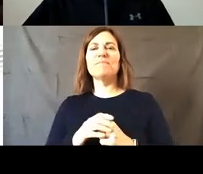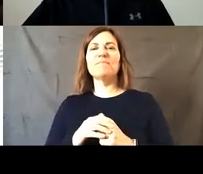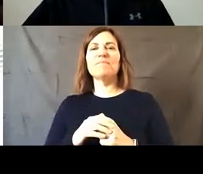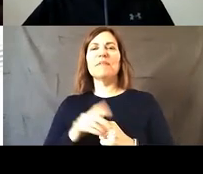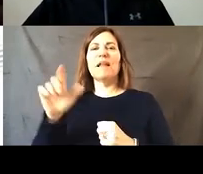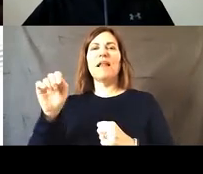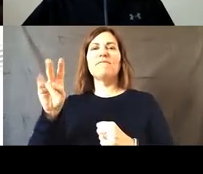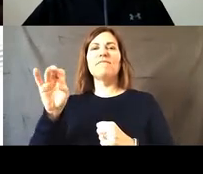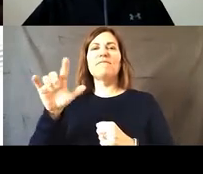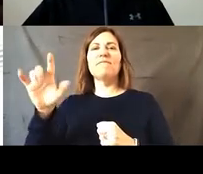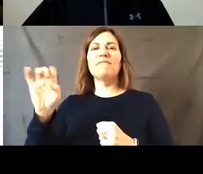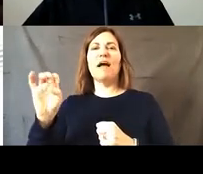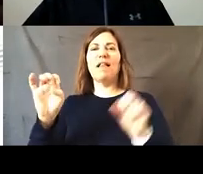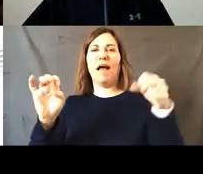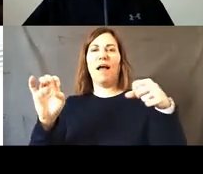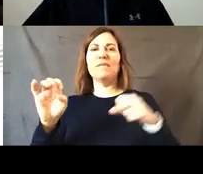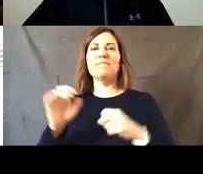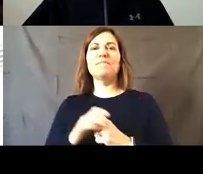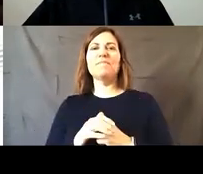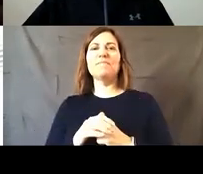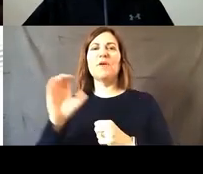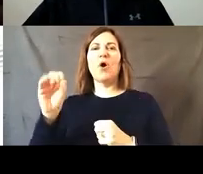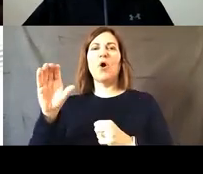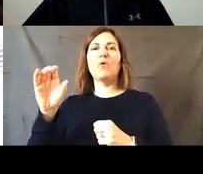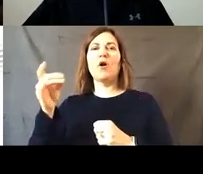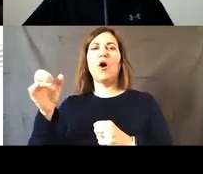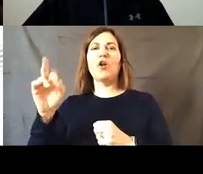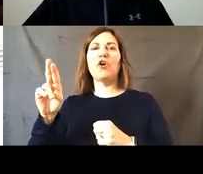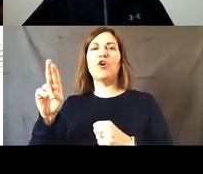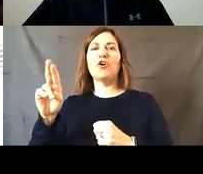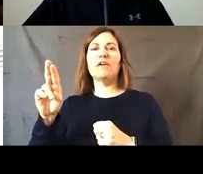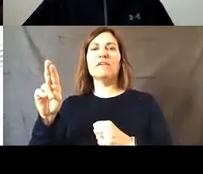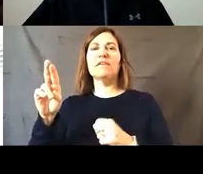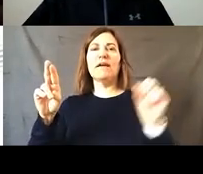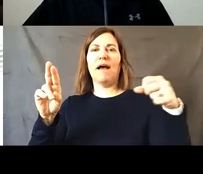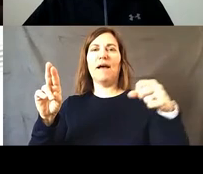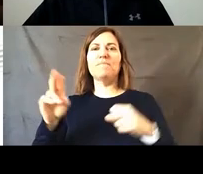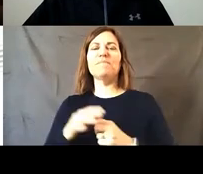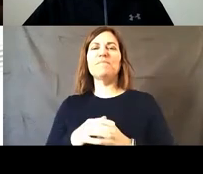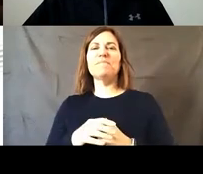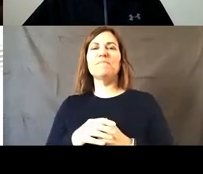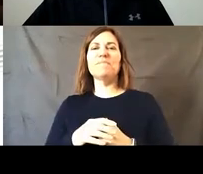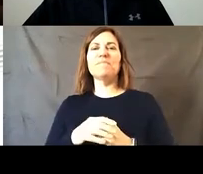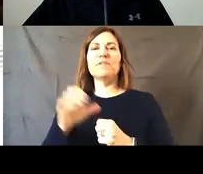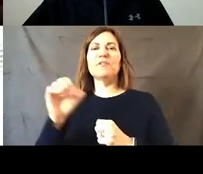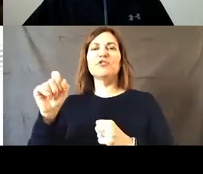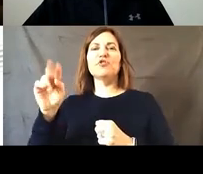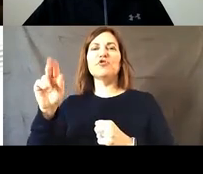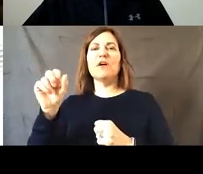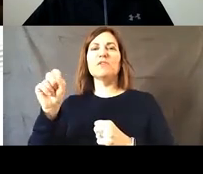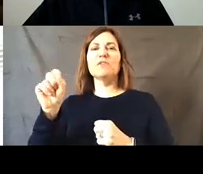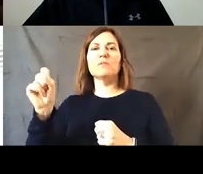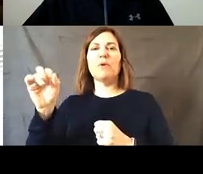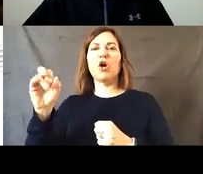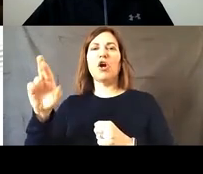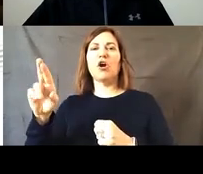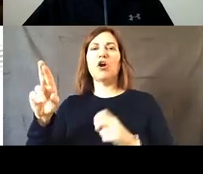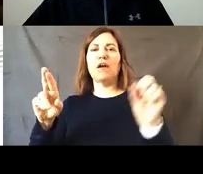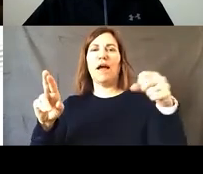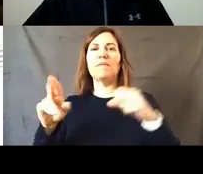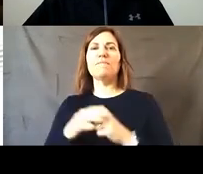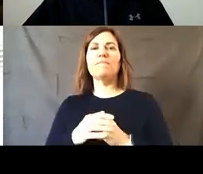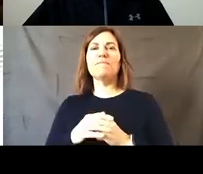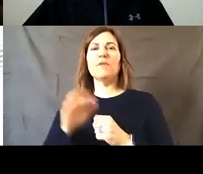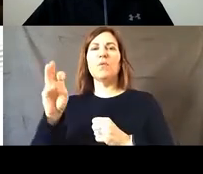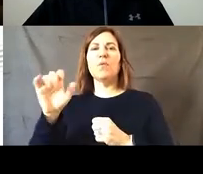Lavelle. Aye. Mr. O'Connor. Aye. Ms. Strasburger. Aye. Mr.